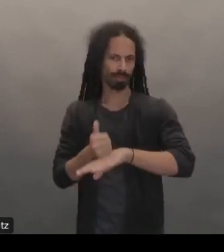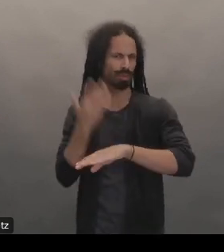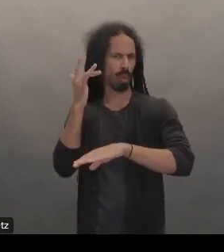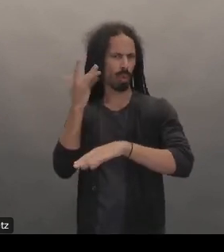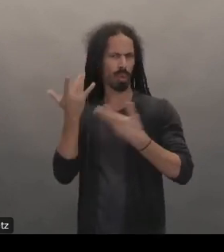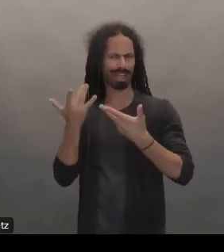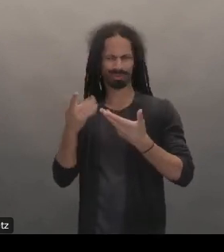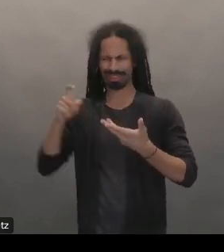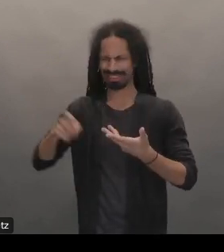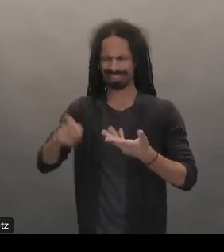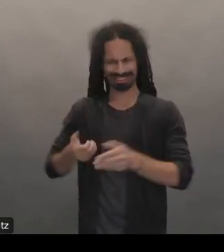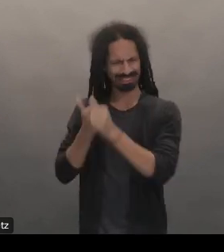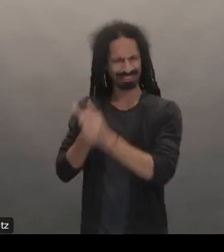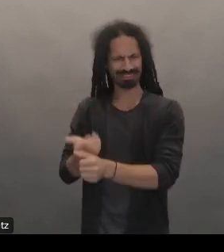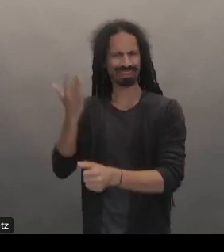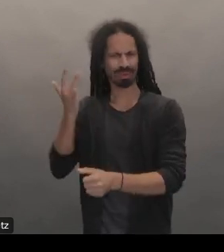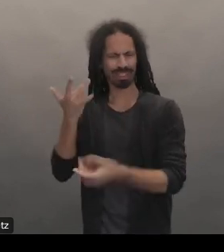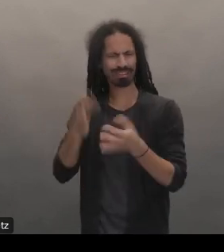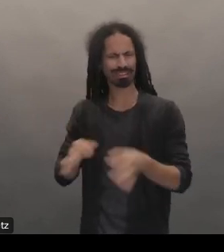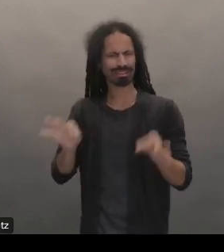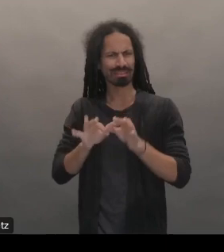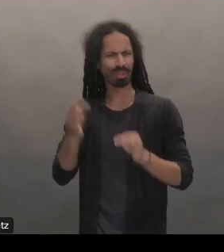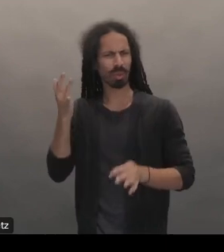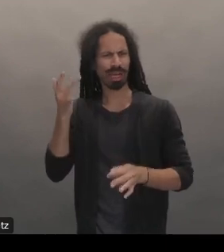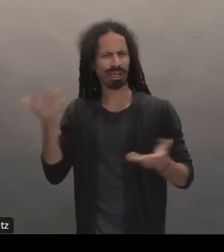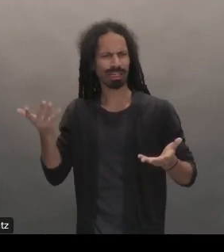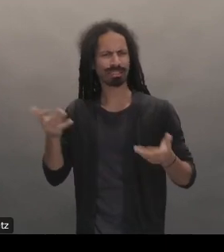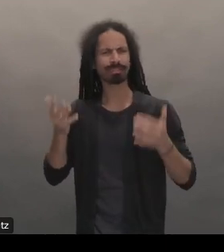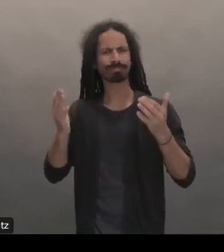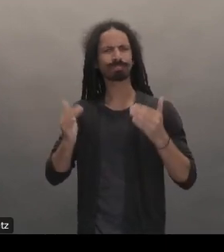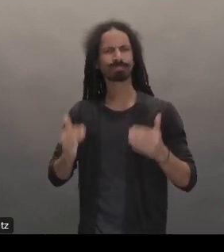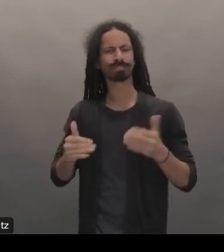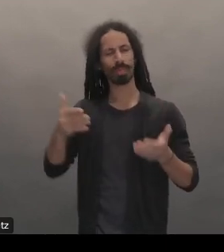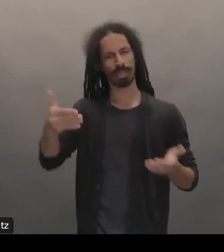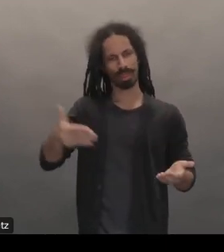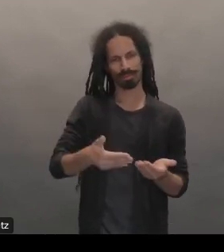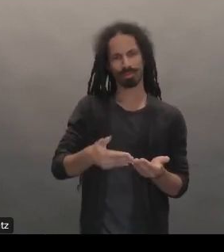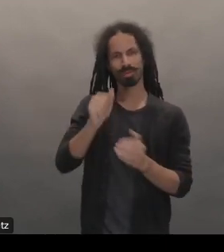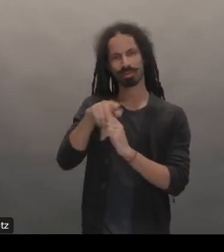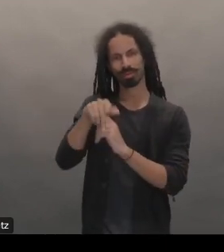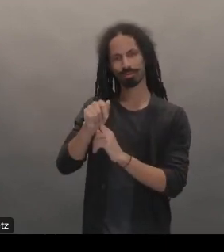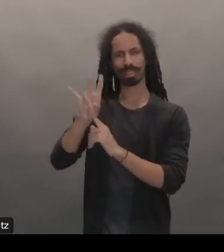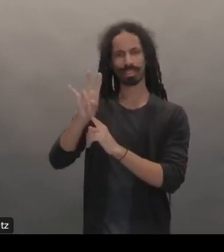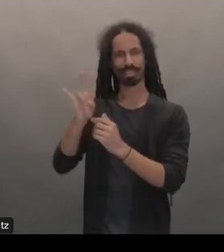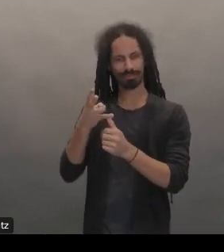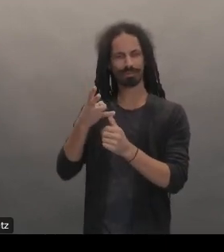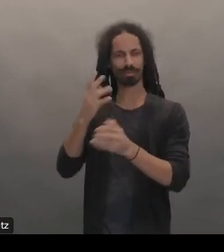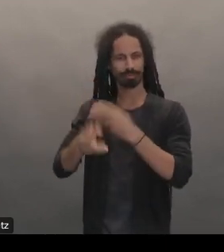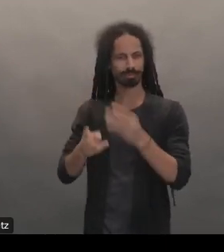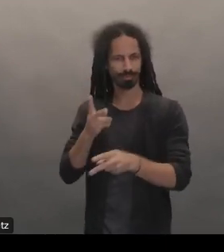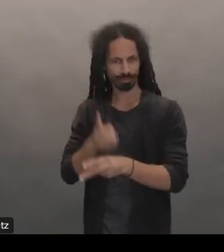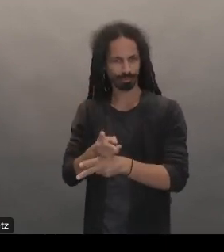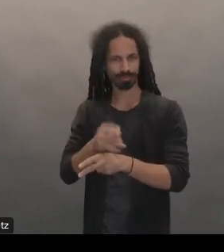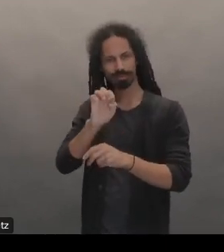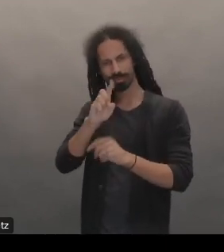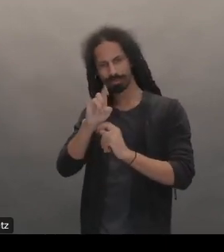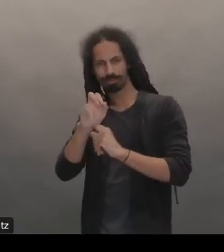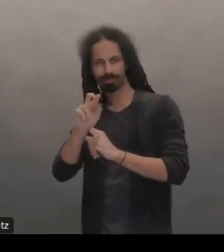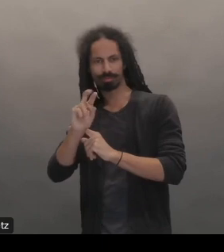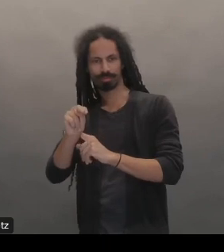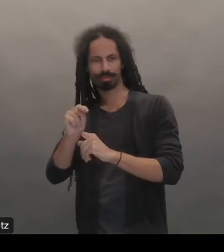Why is it important? An intro to the formatting guidelines that APA 7th, the APA 7th edition lays out for